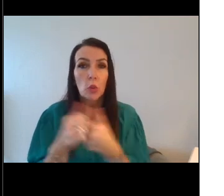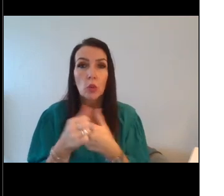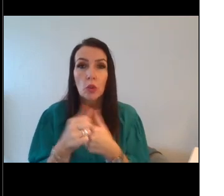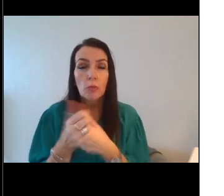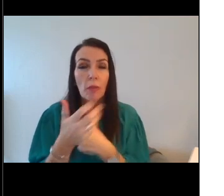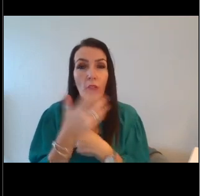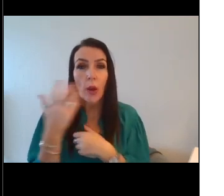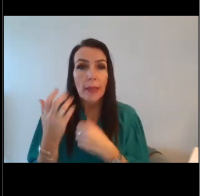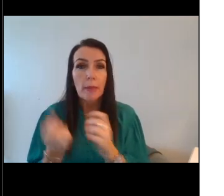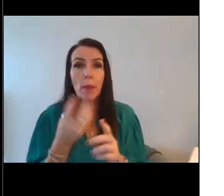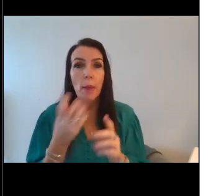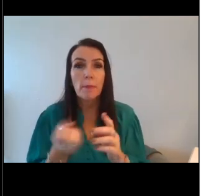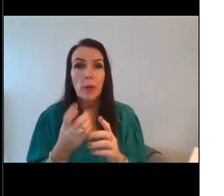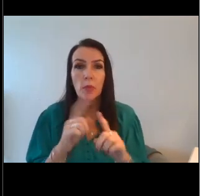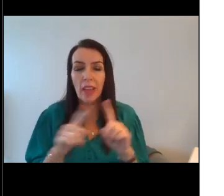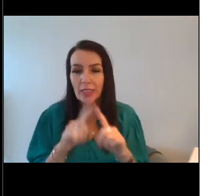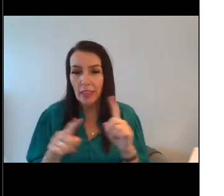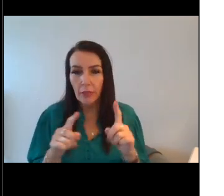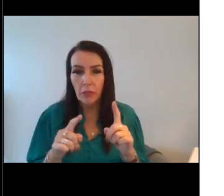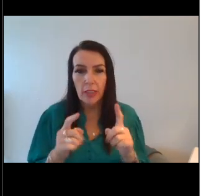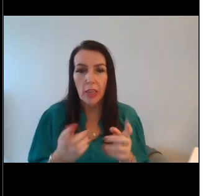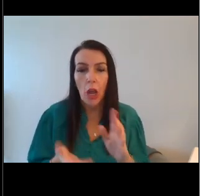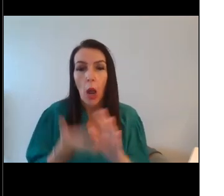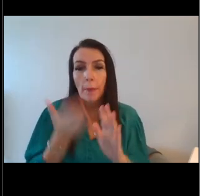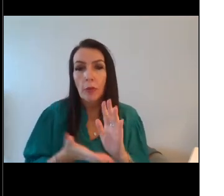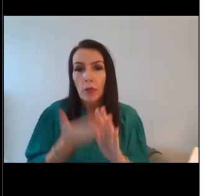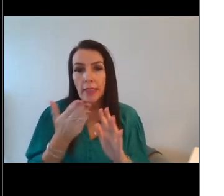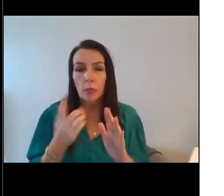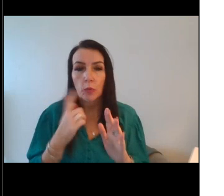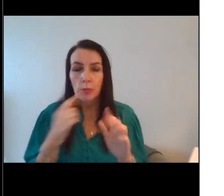they would take a different upgrade path versus a home that would be suitable.